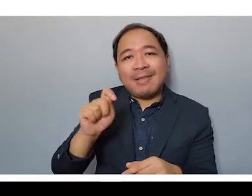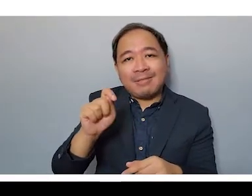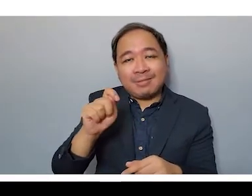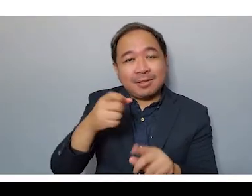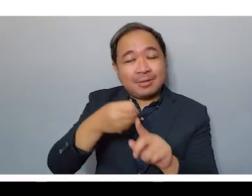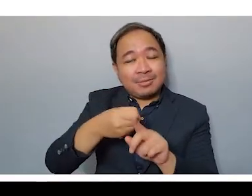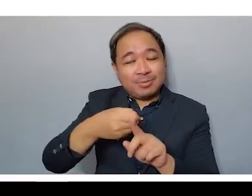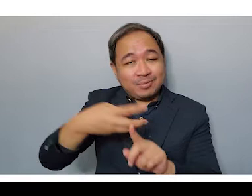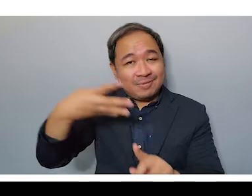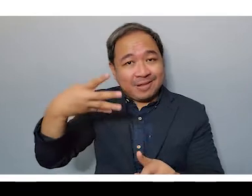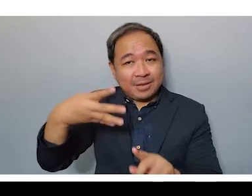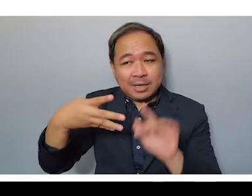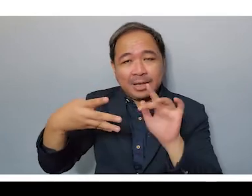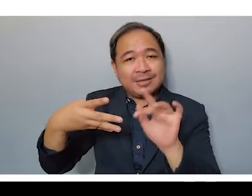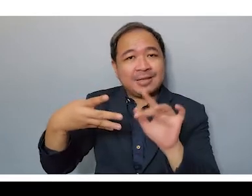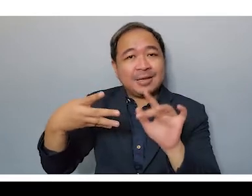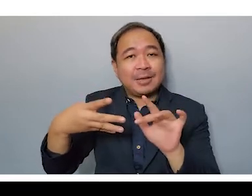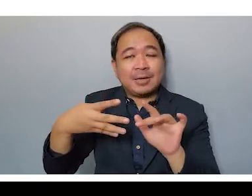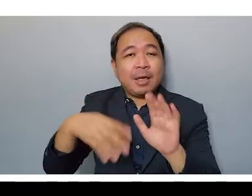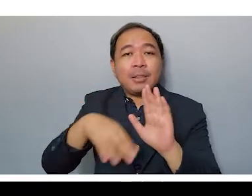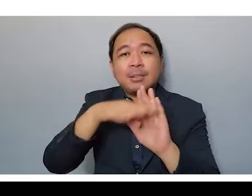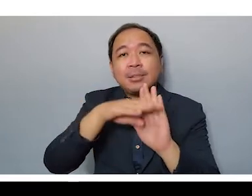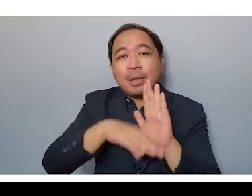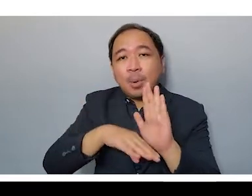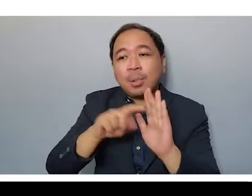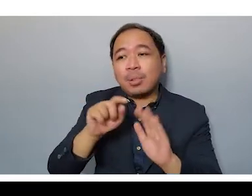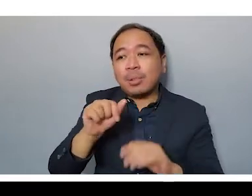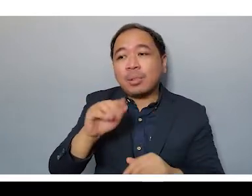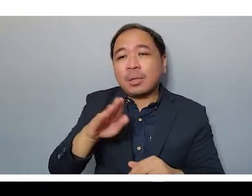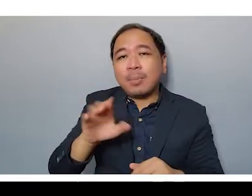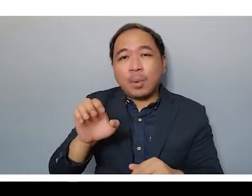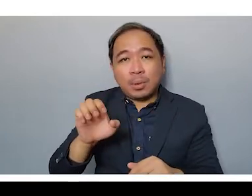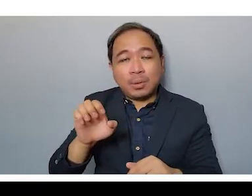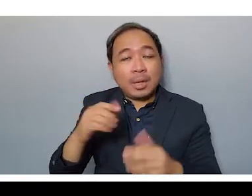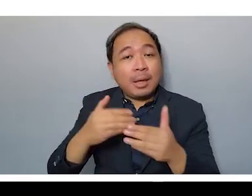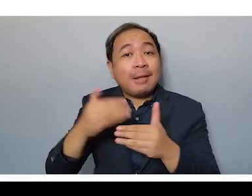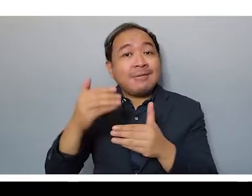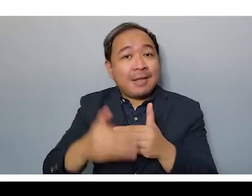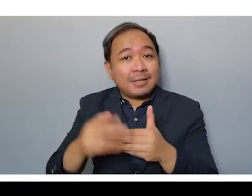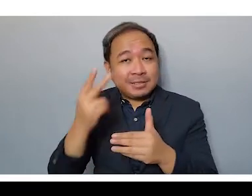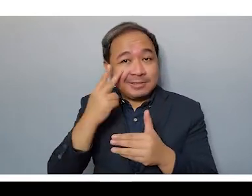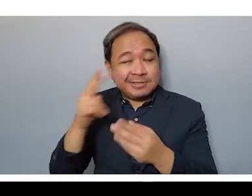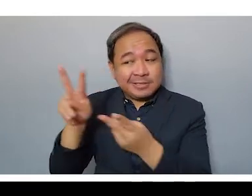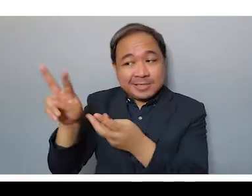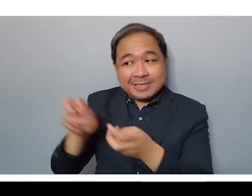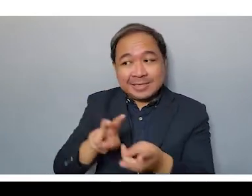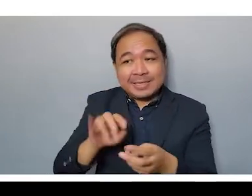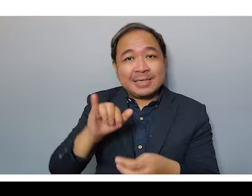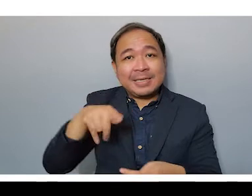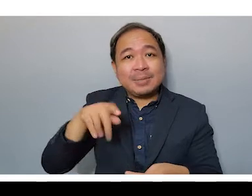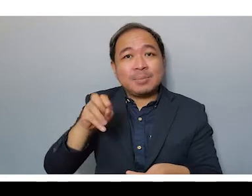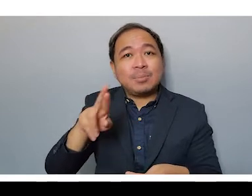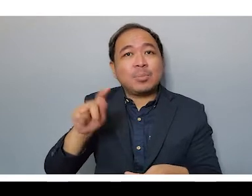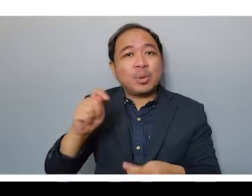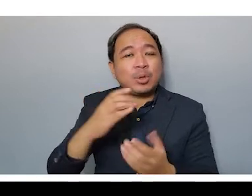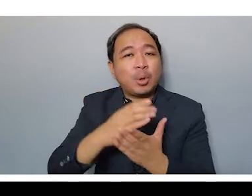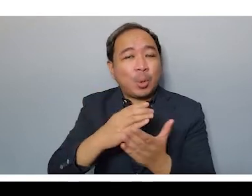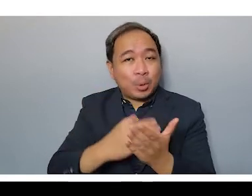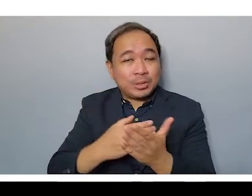then click table of contents from here click import course